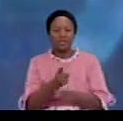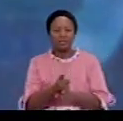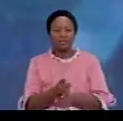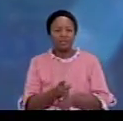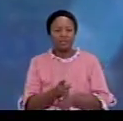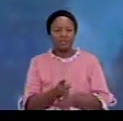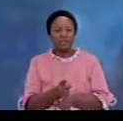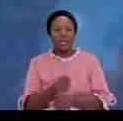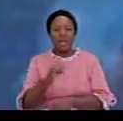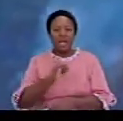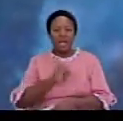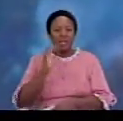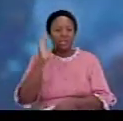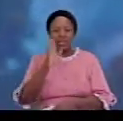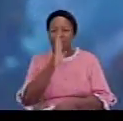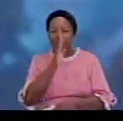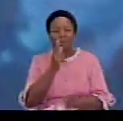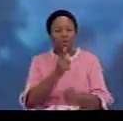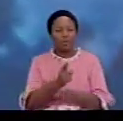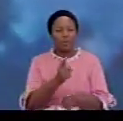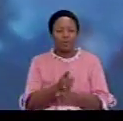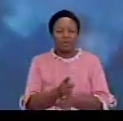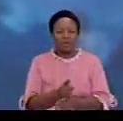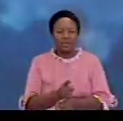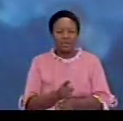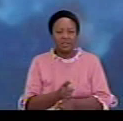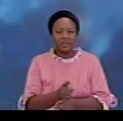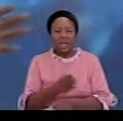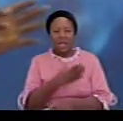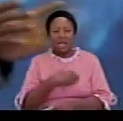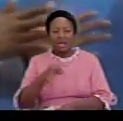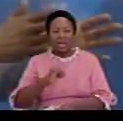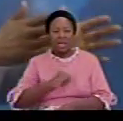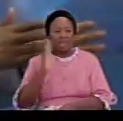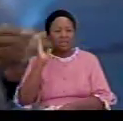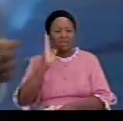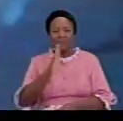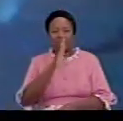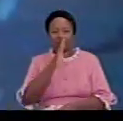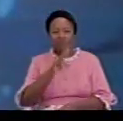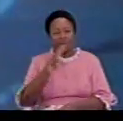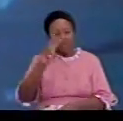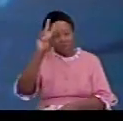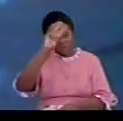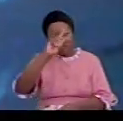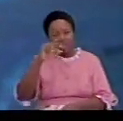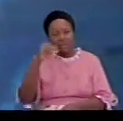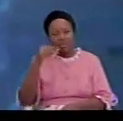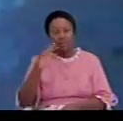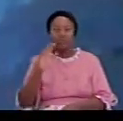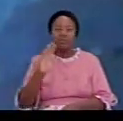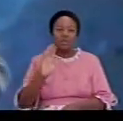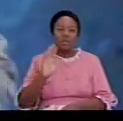I shall be upright, and I shall be innocent from the great